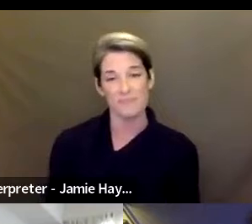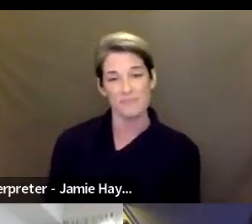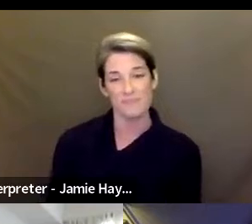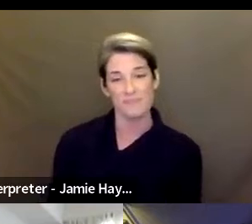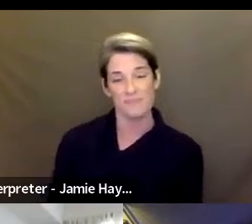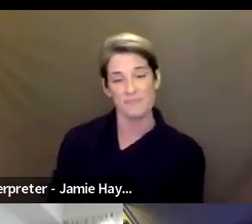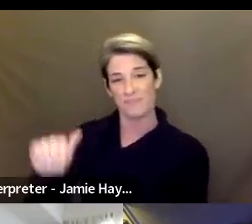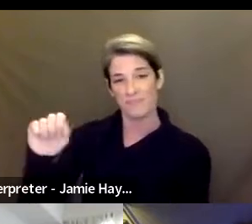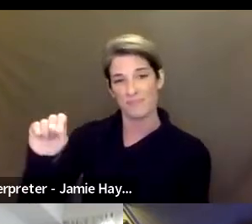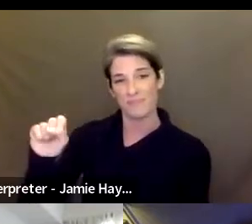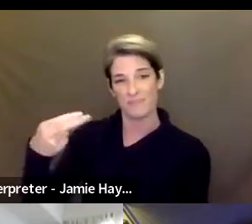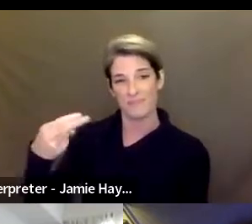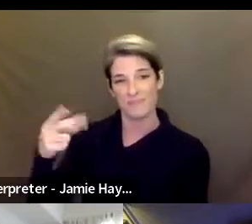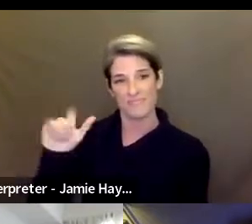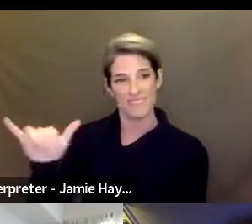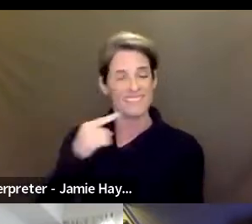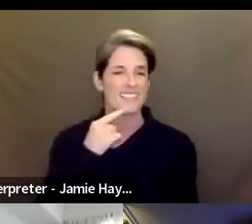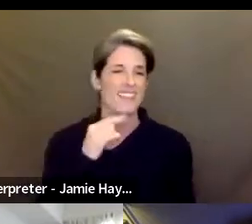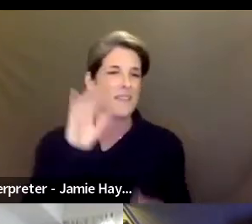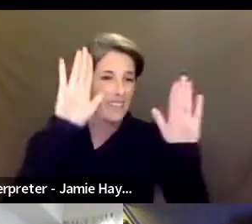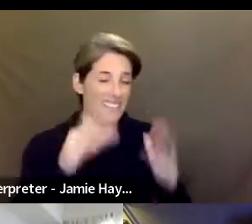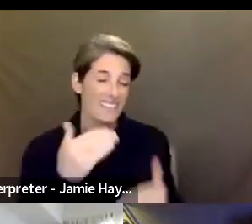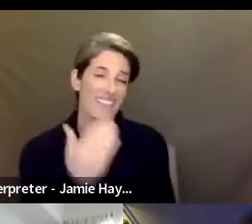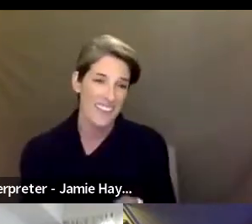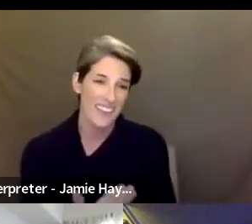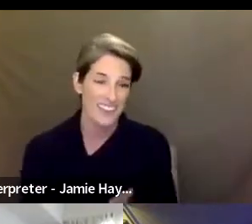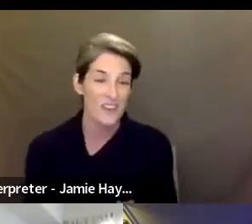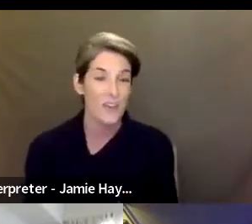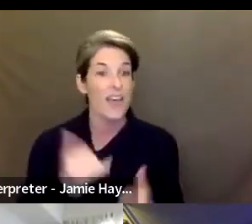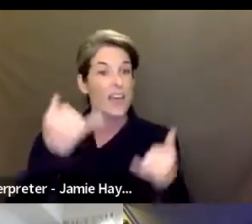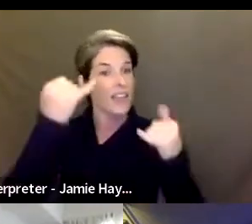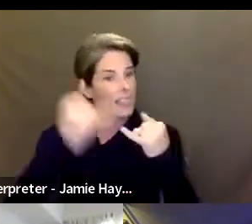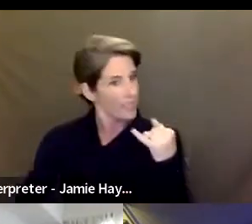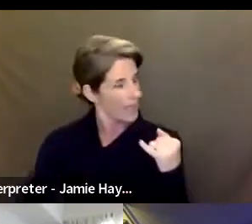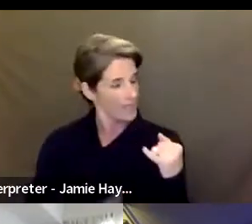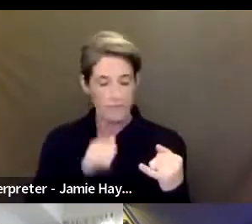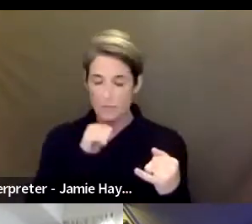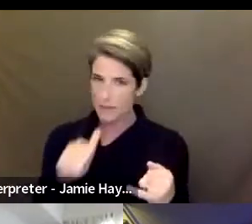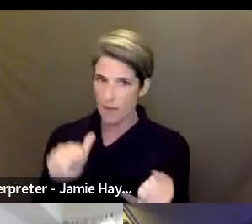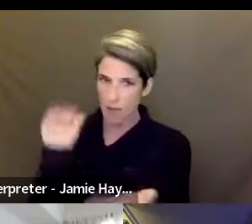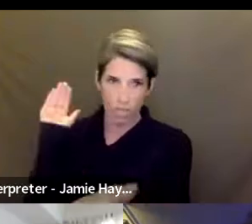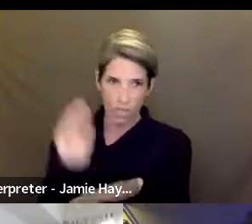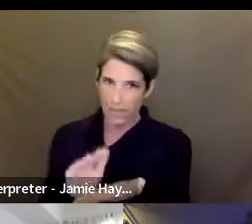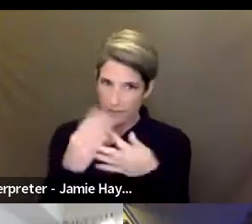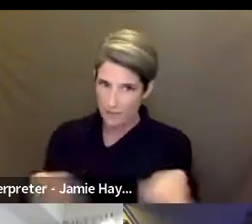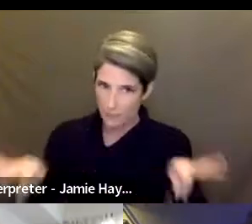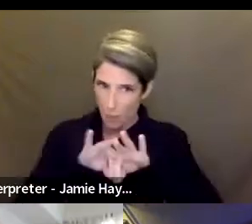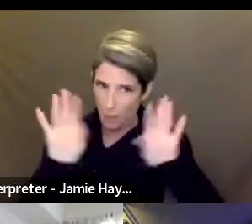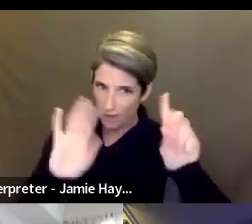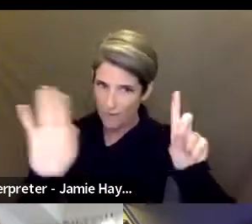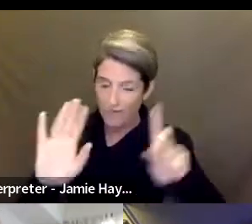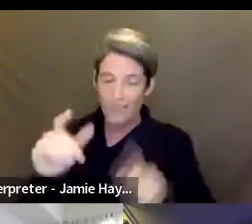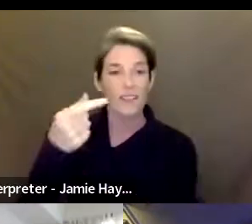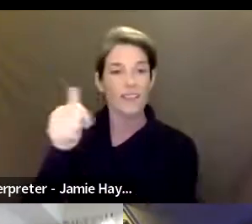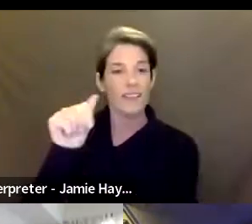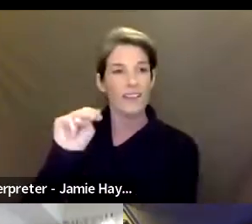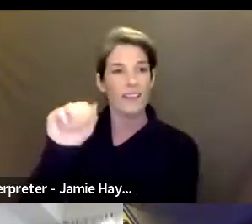Thank you so much. We're very excited to have you. And last but certainly not least, we have Gama